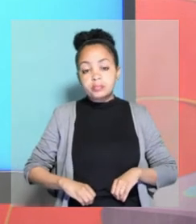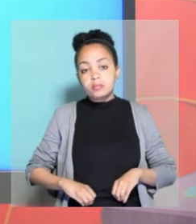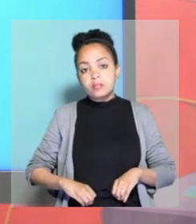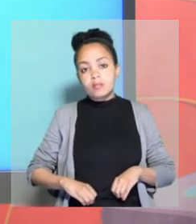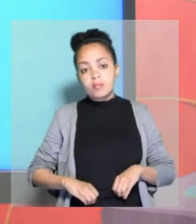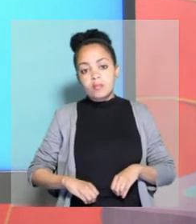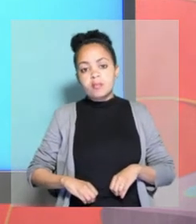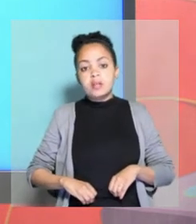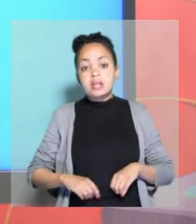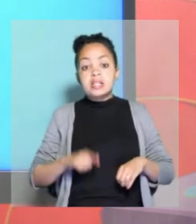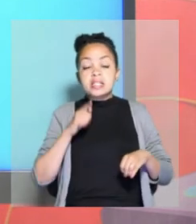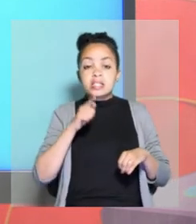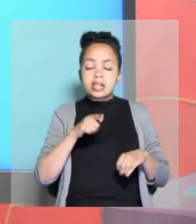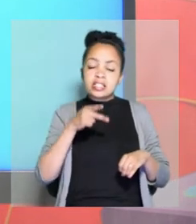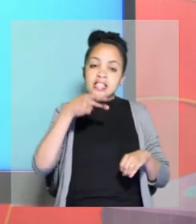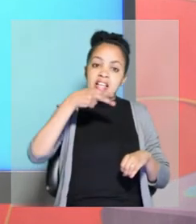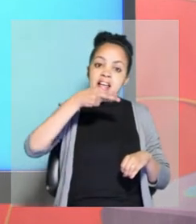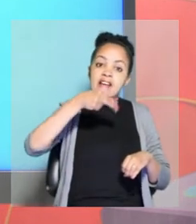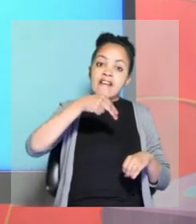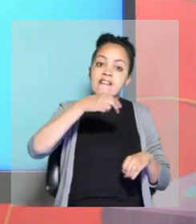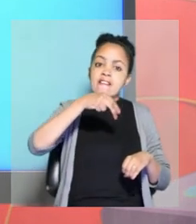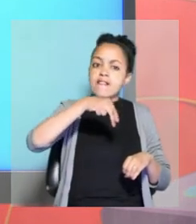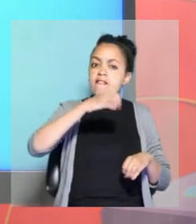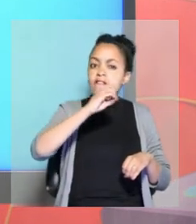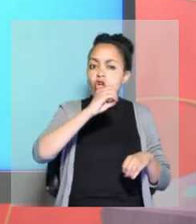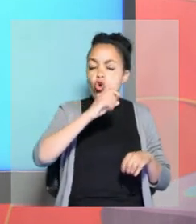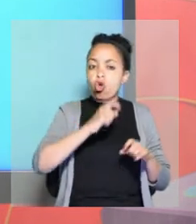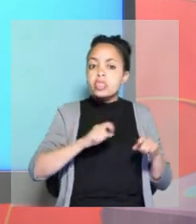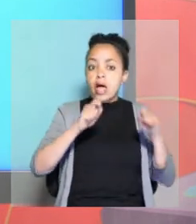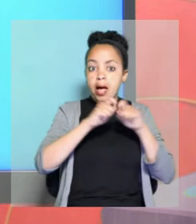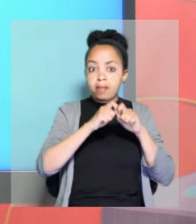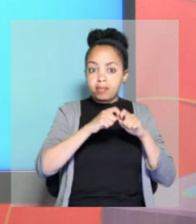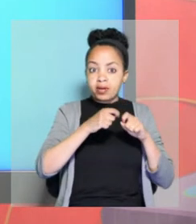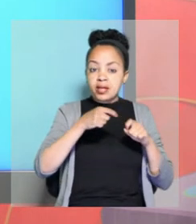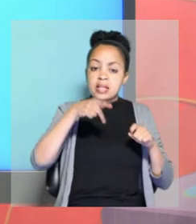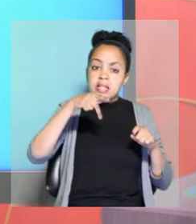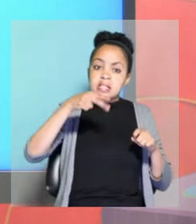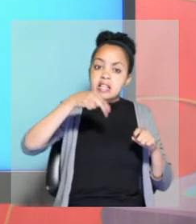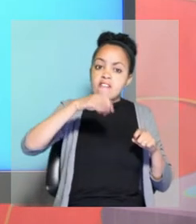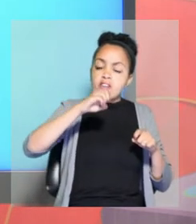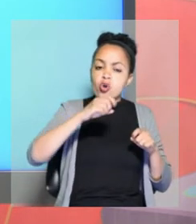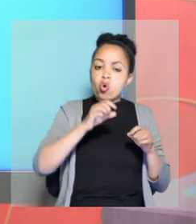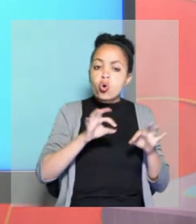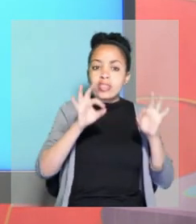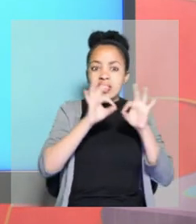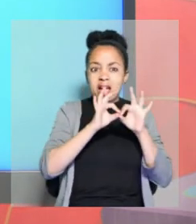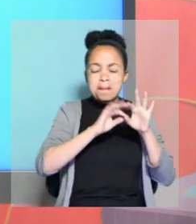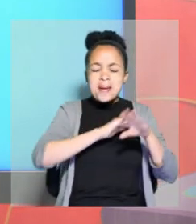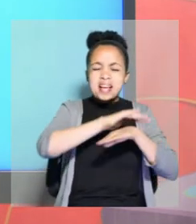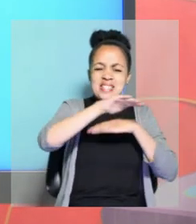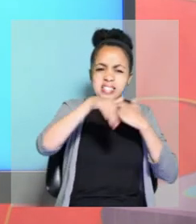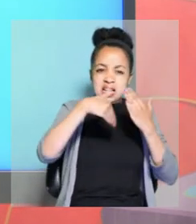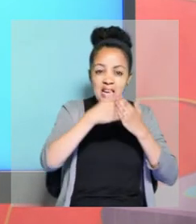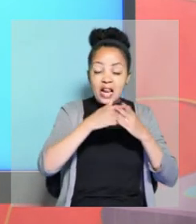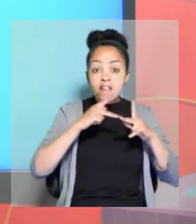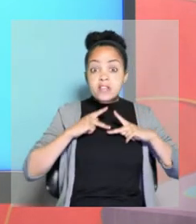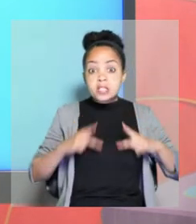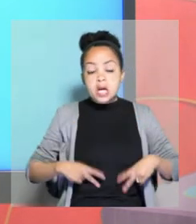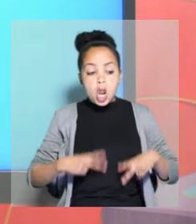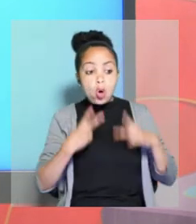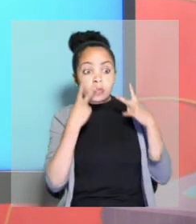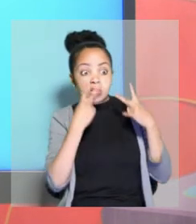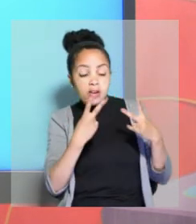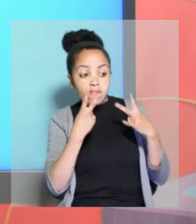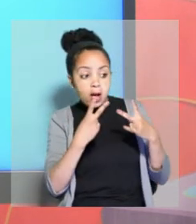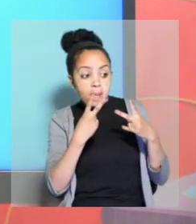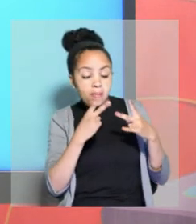Else, there is a phenotype again. When you say phenotype, it is external physical observable character of